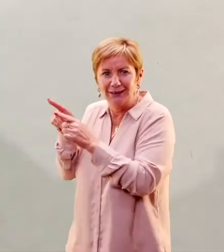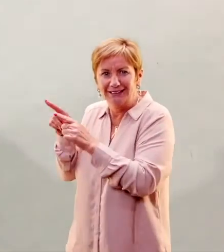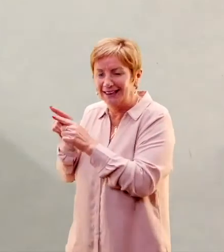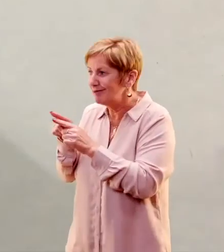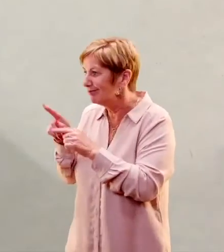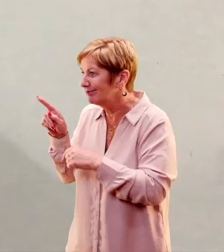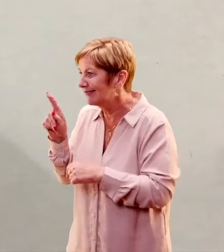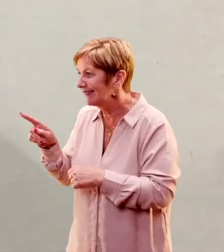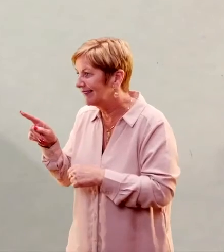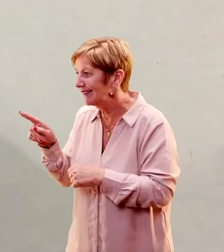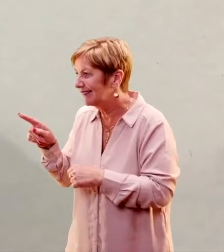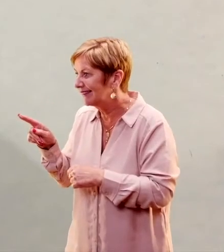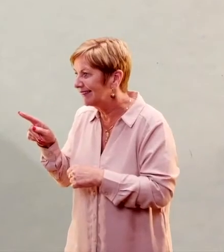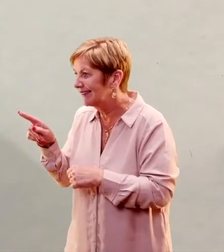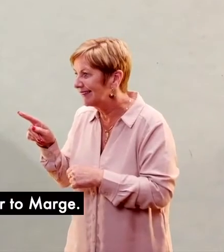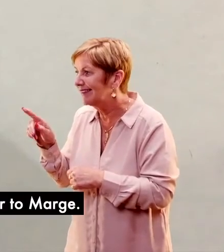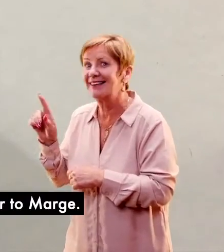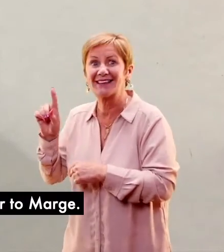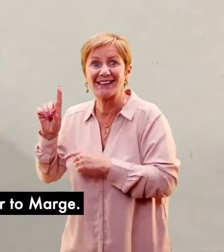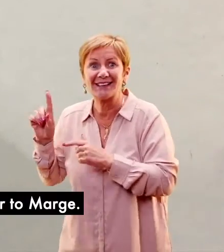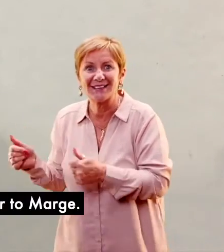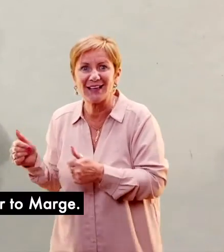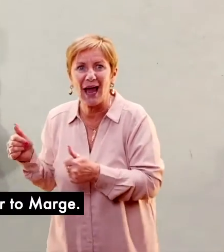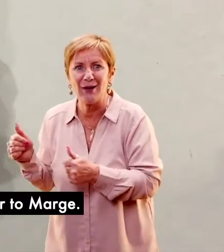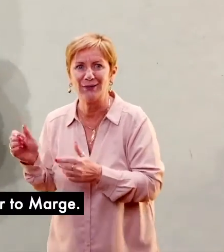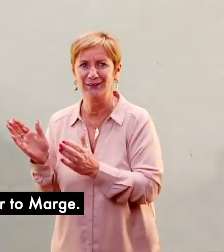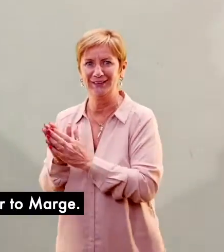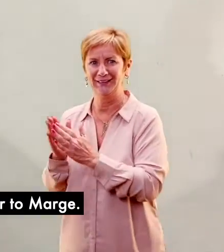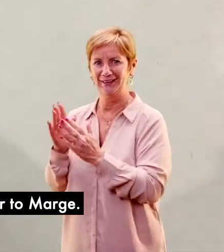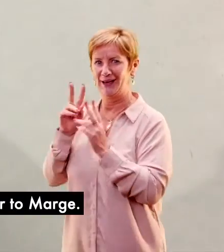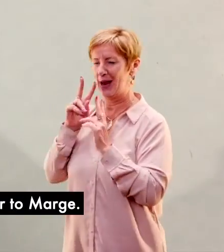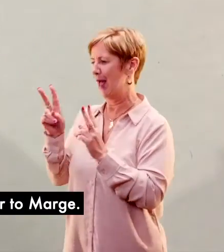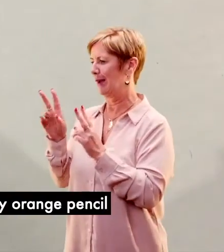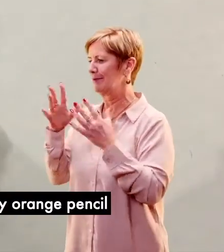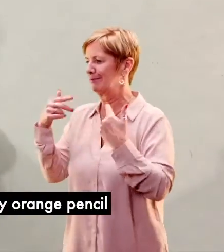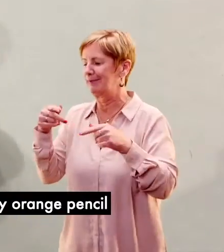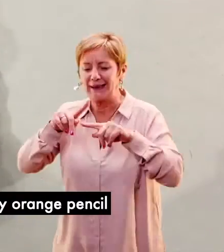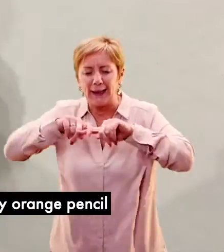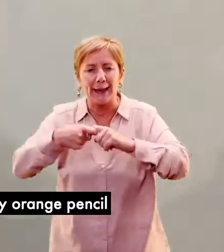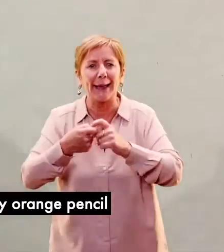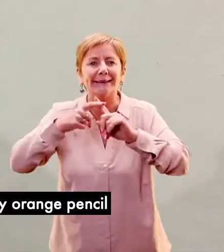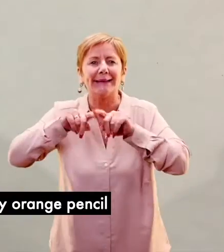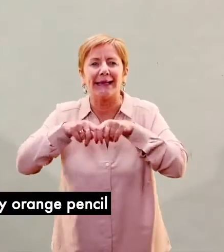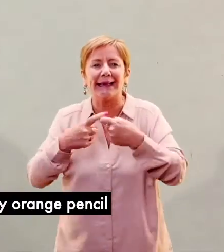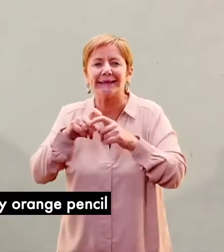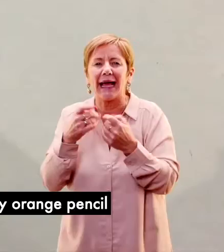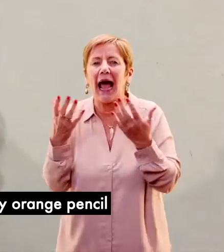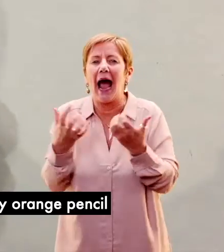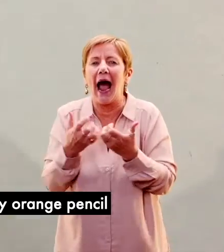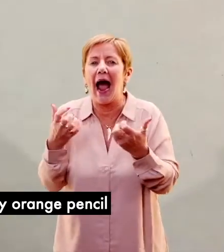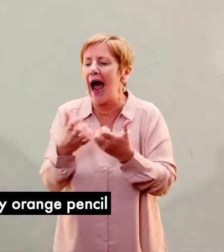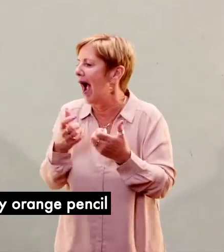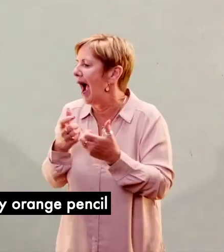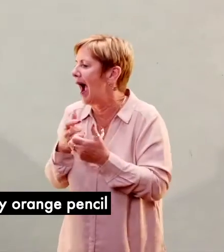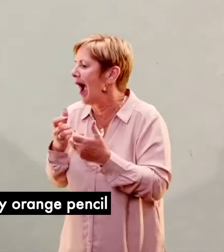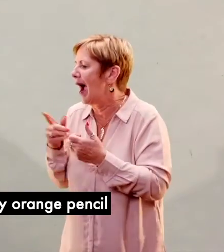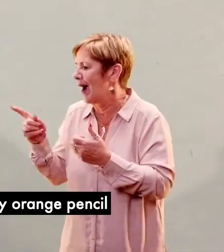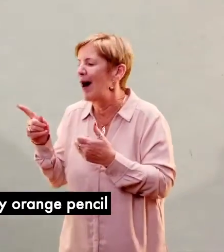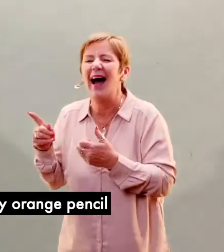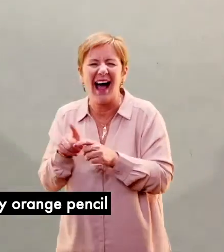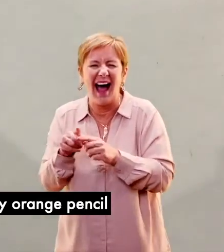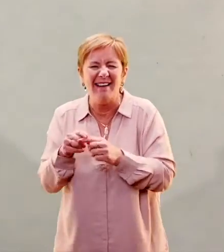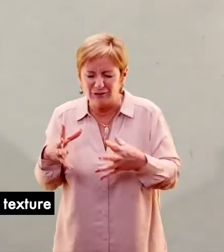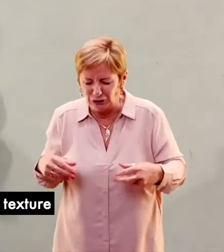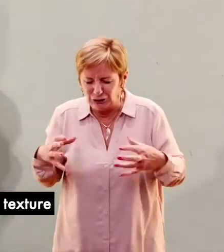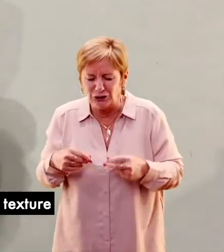go. Right, I'm going to start adding colour to Marge. Marge has lovely orange fur, so I have